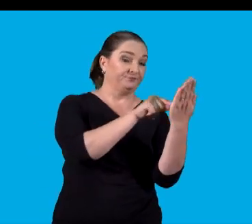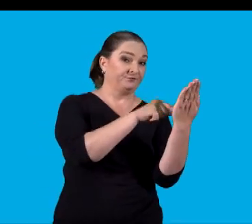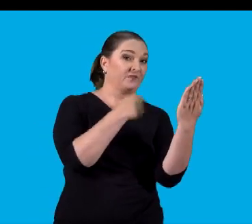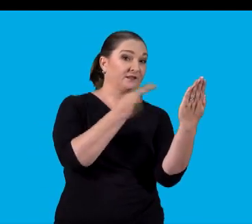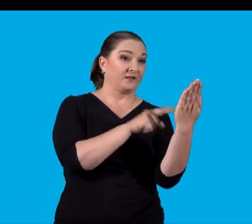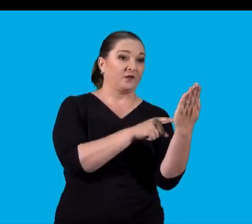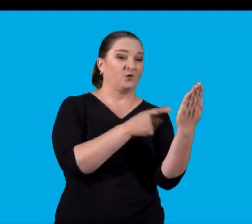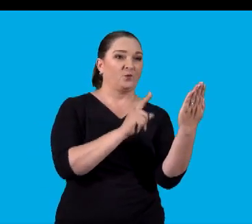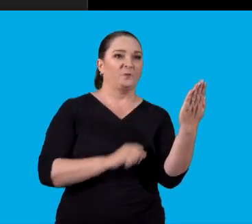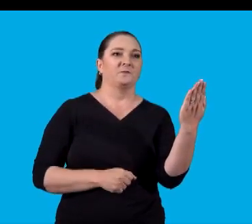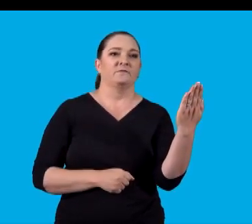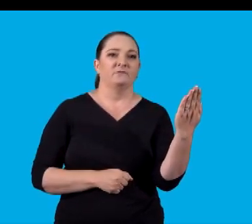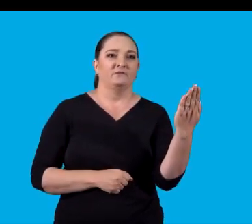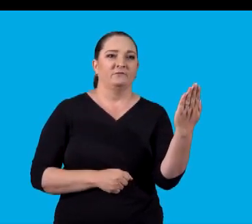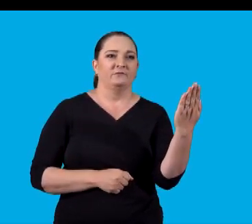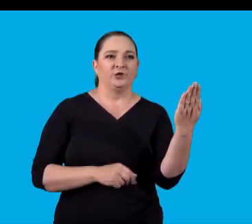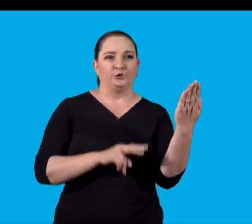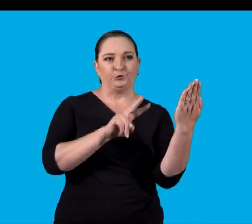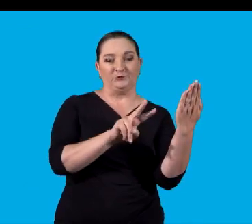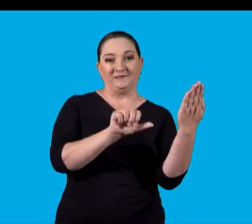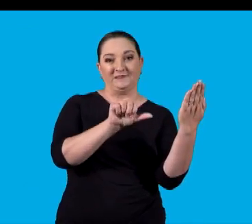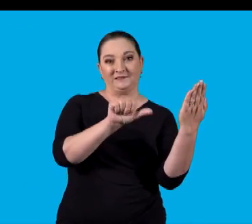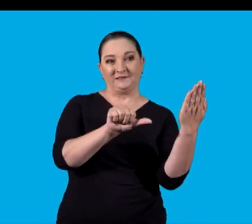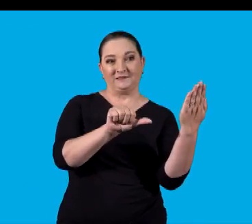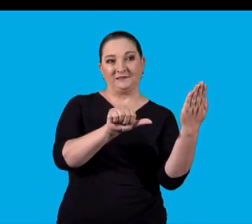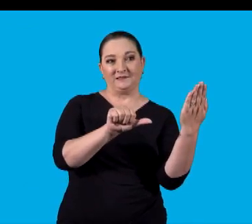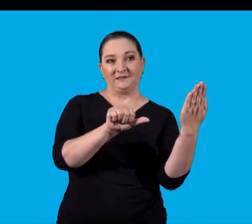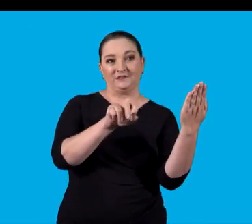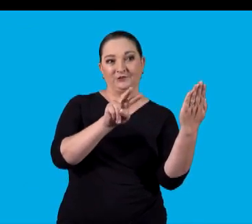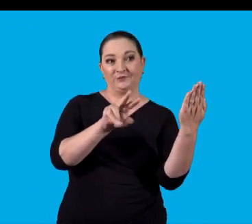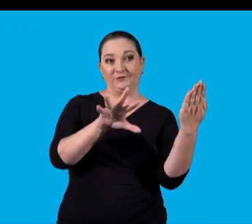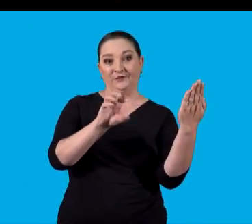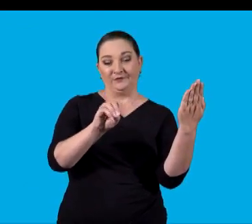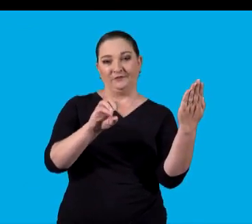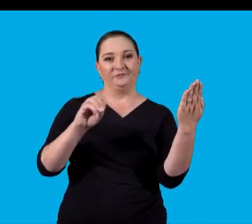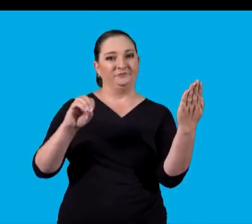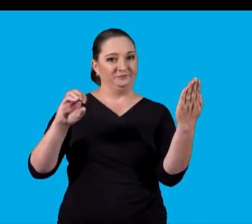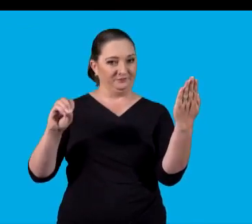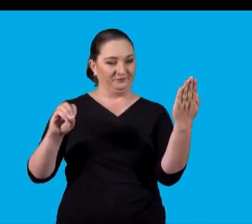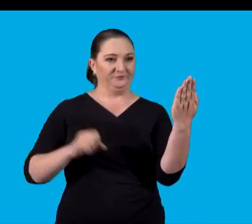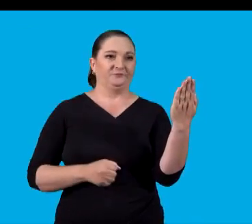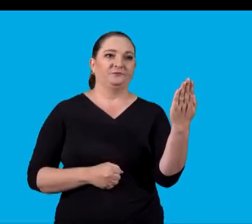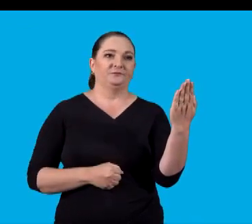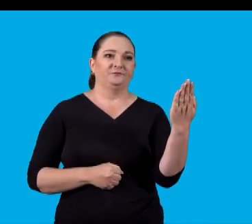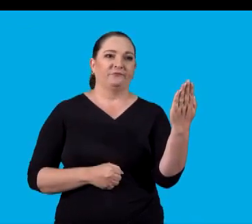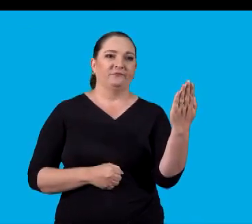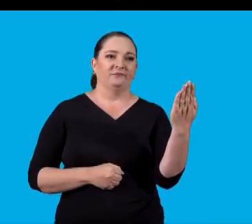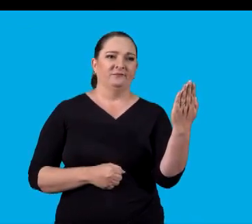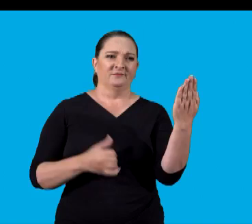again, whereby I'll now say on my capital, at the bottom is